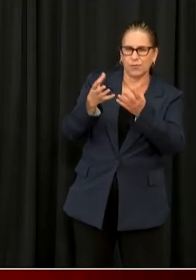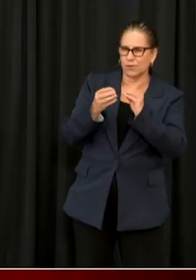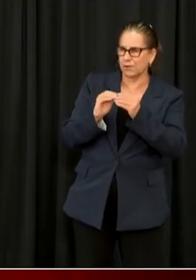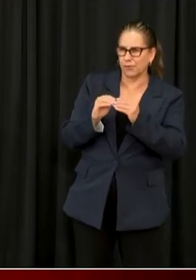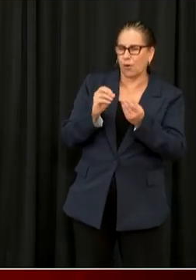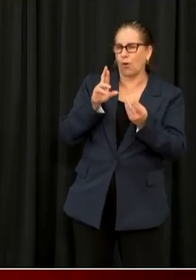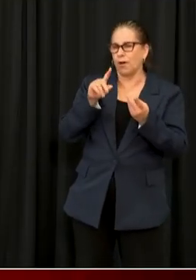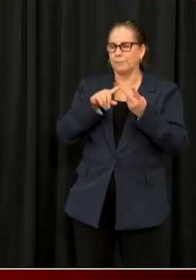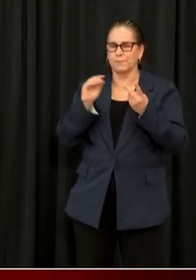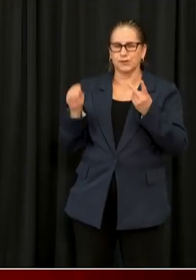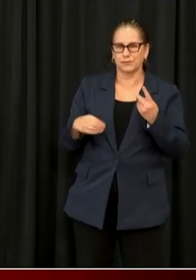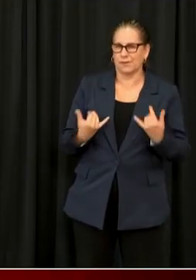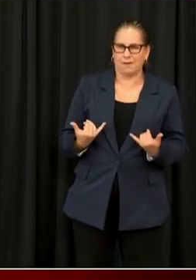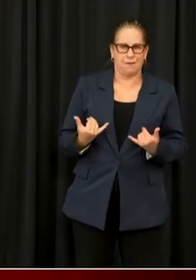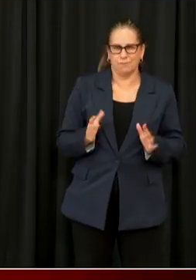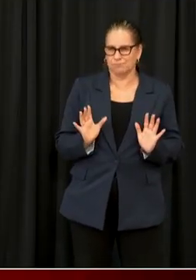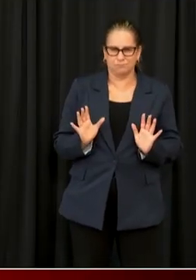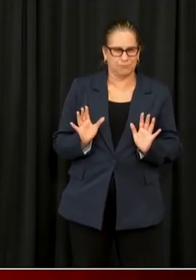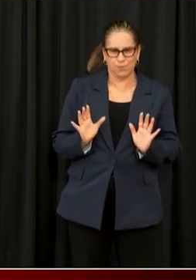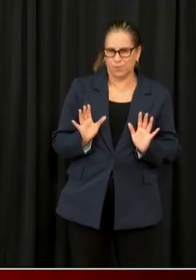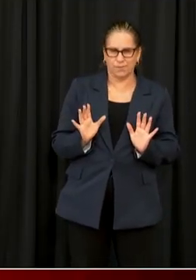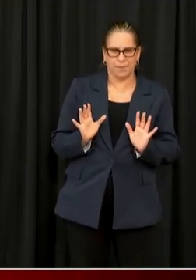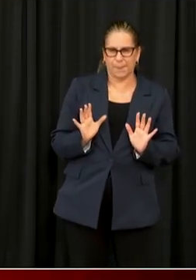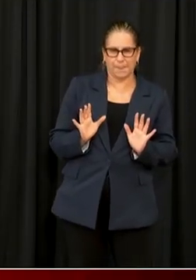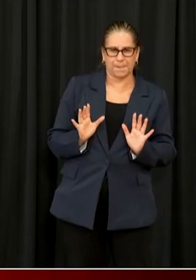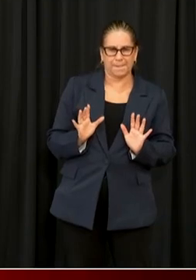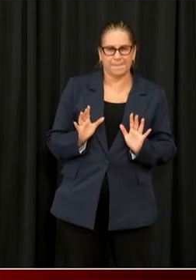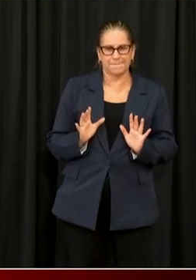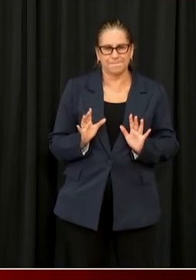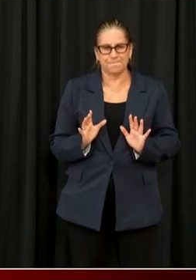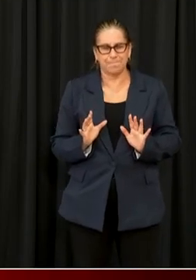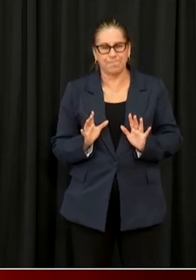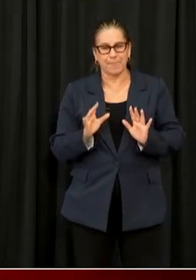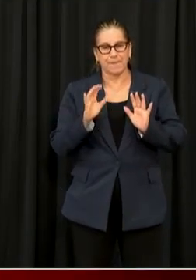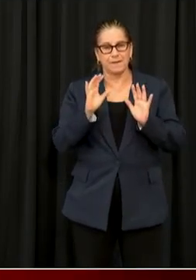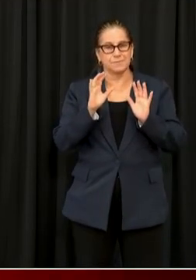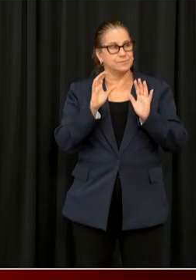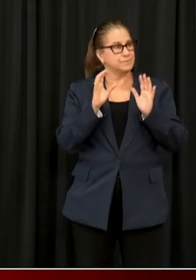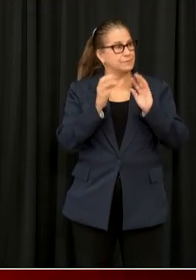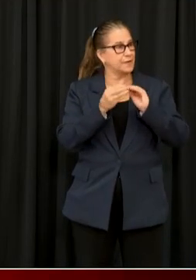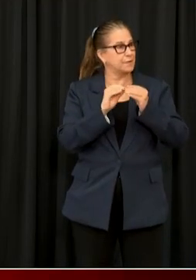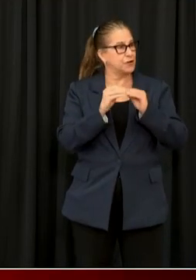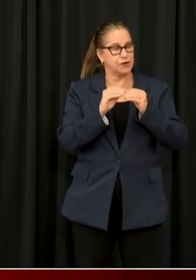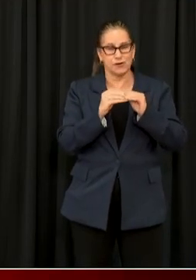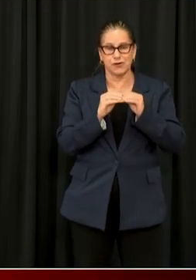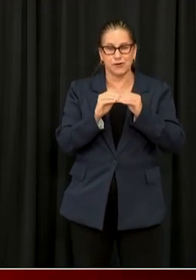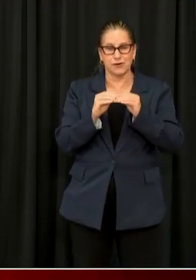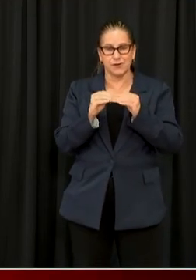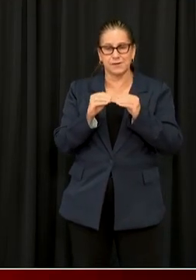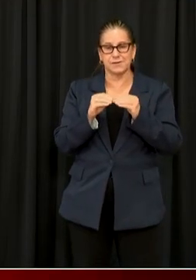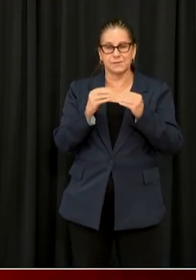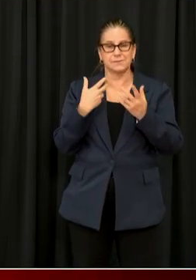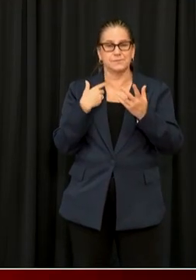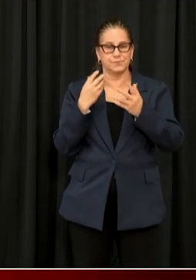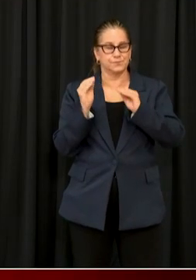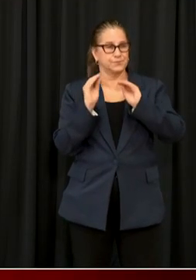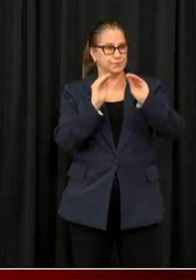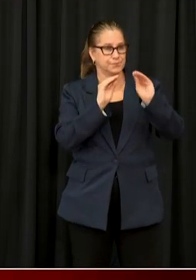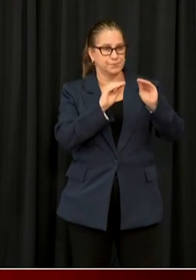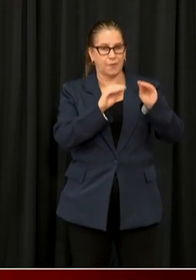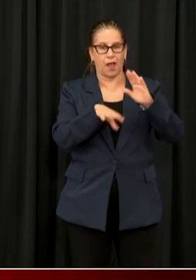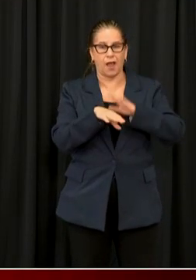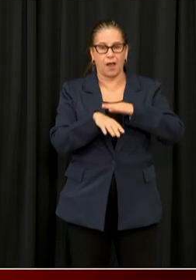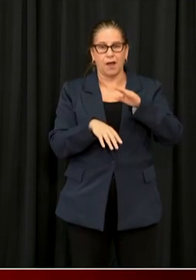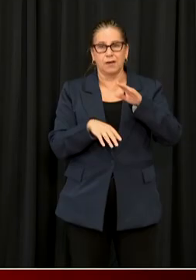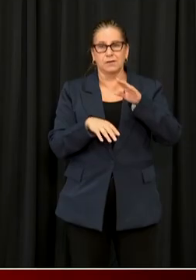here. And those hash marks are really small, which is why I'm telling you to go to the dashboard and hover over that dot. Because I know if you go to the